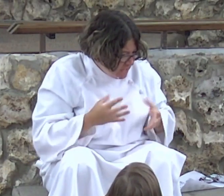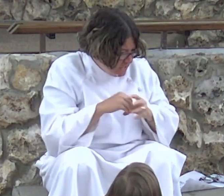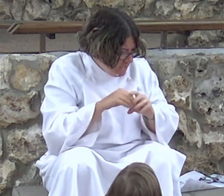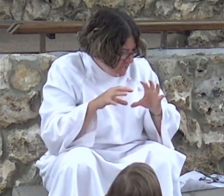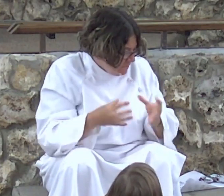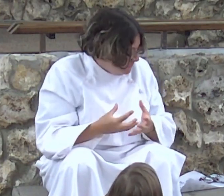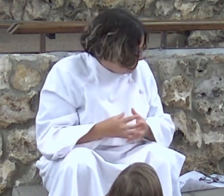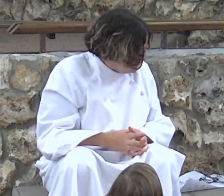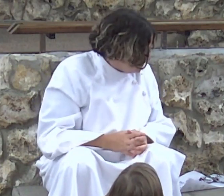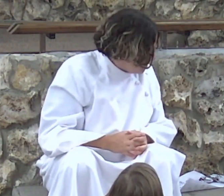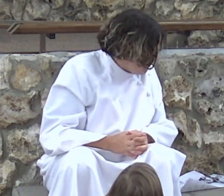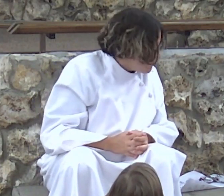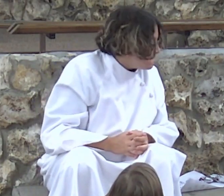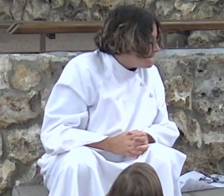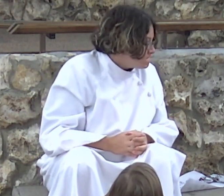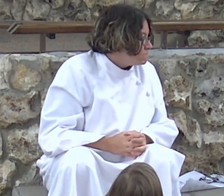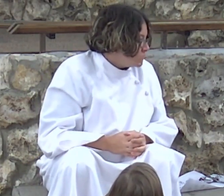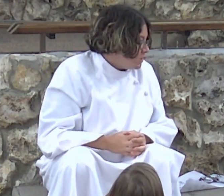living things in it.